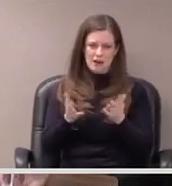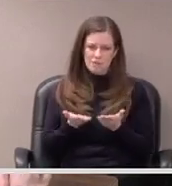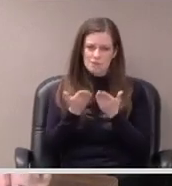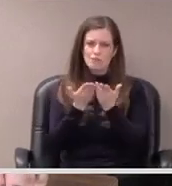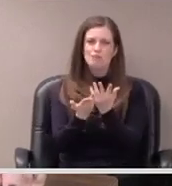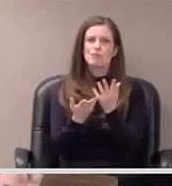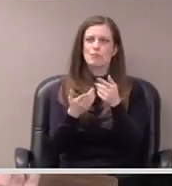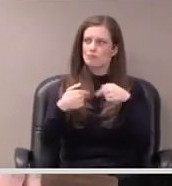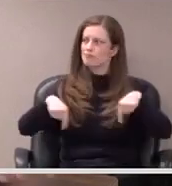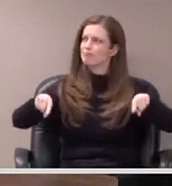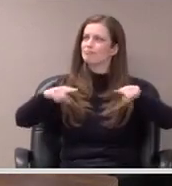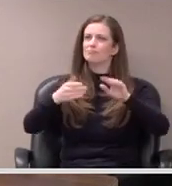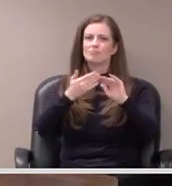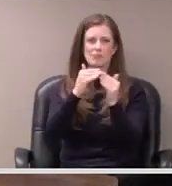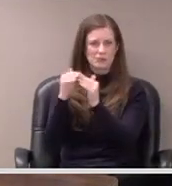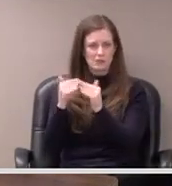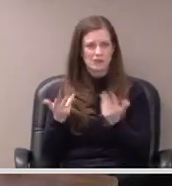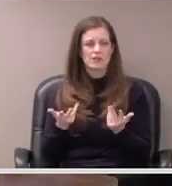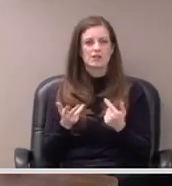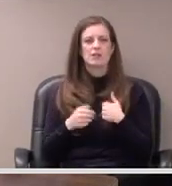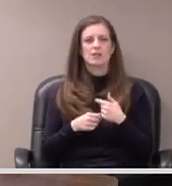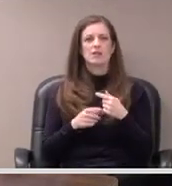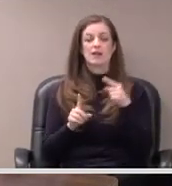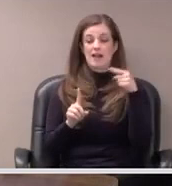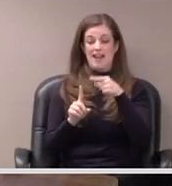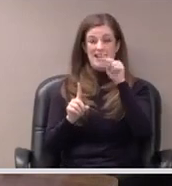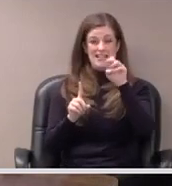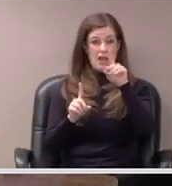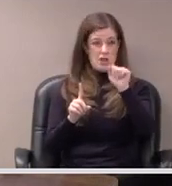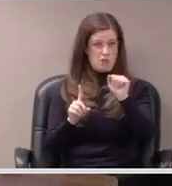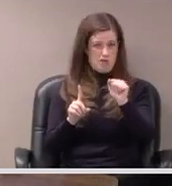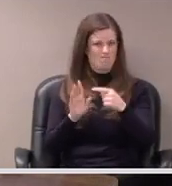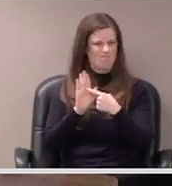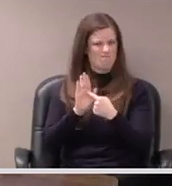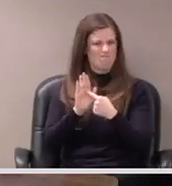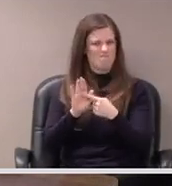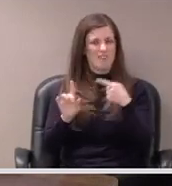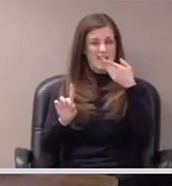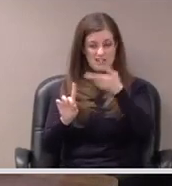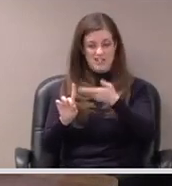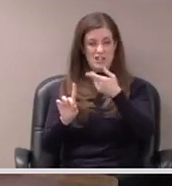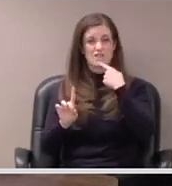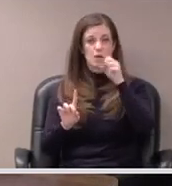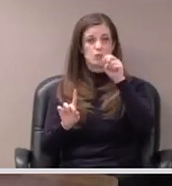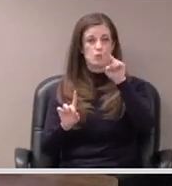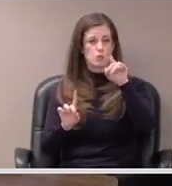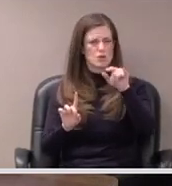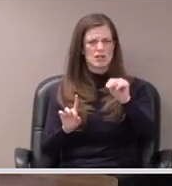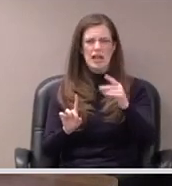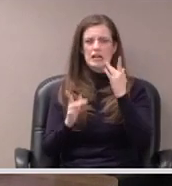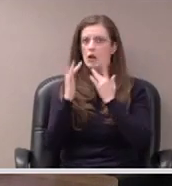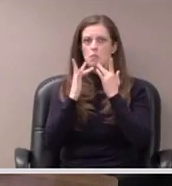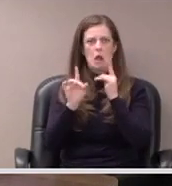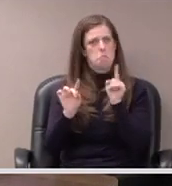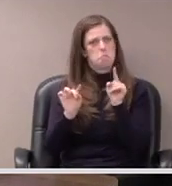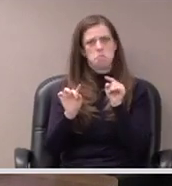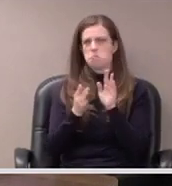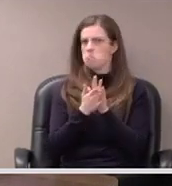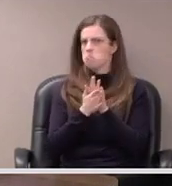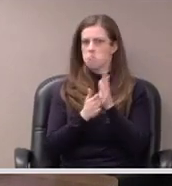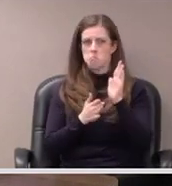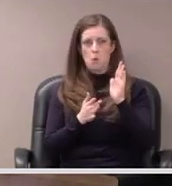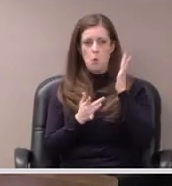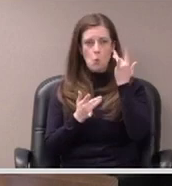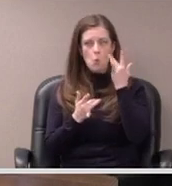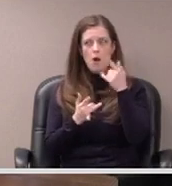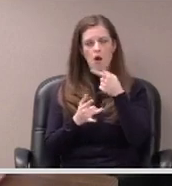community. Take Najwa, for example. She is from Sudan and rarely attended school because